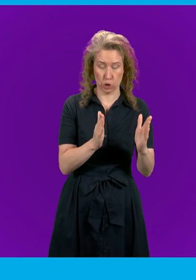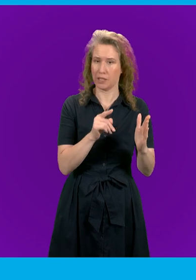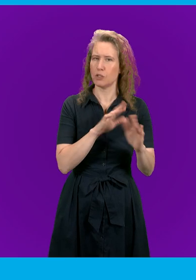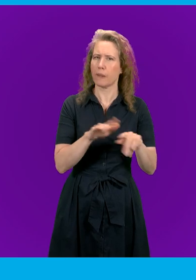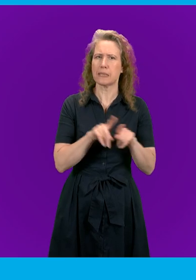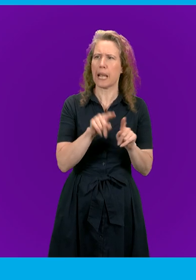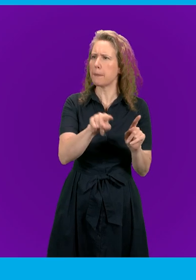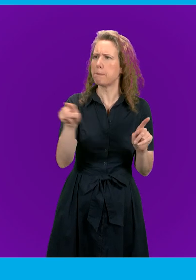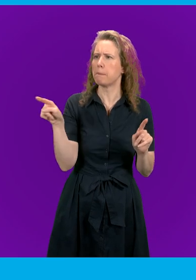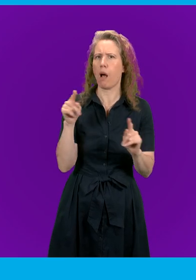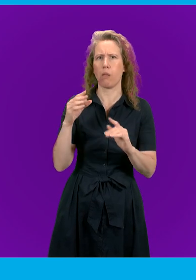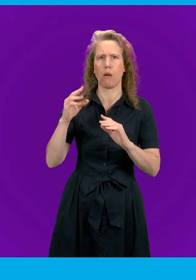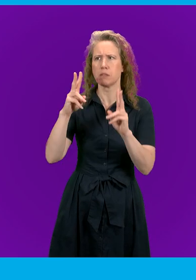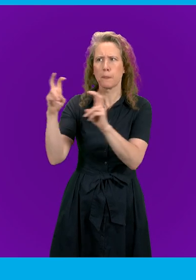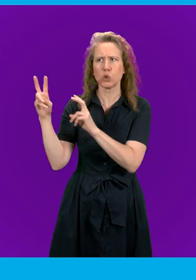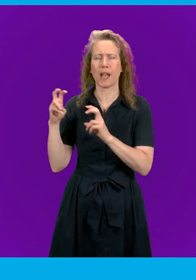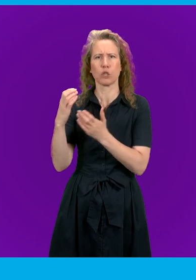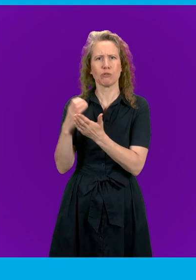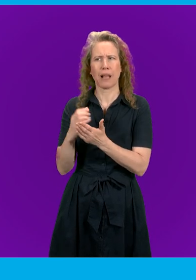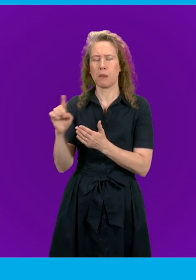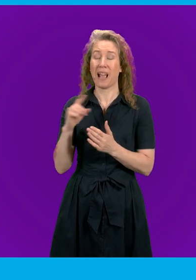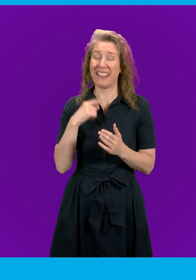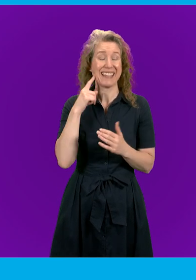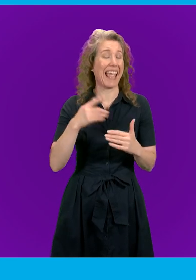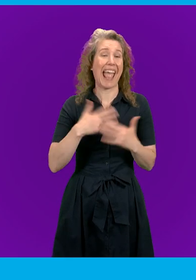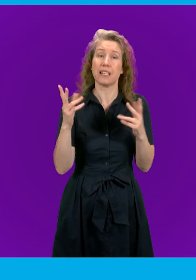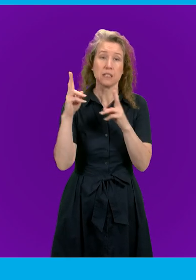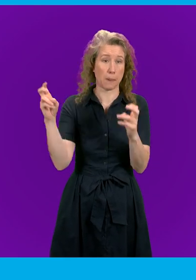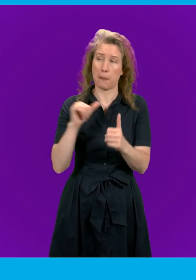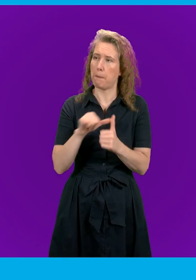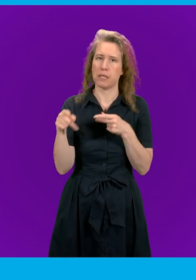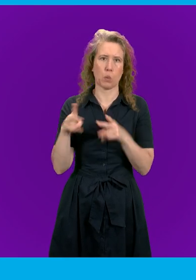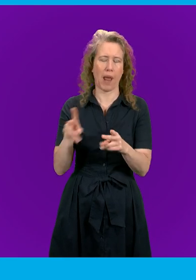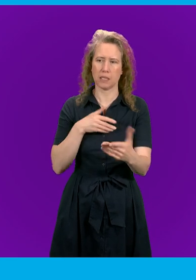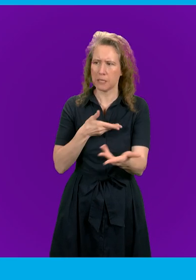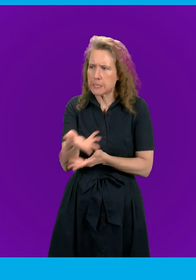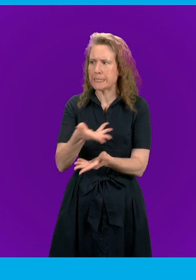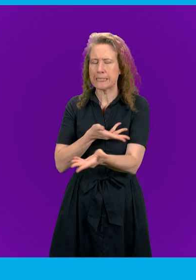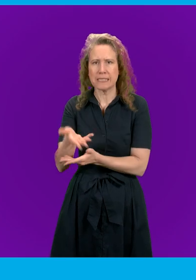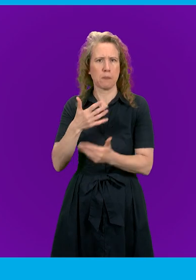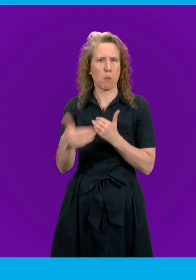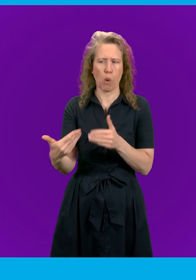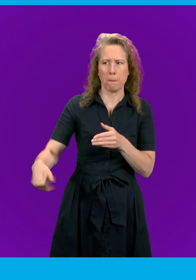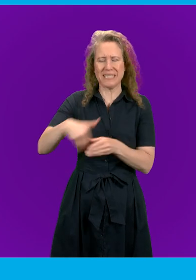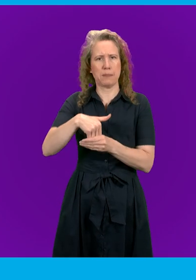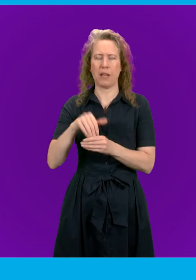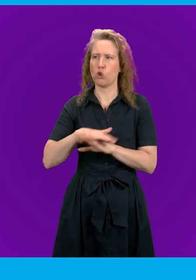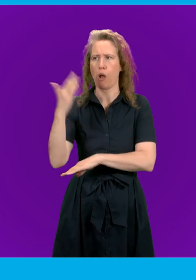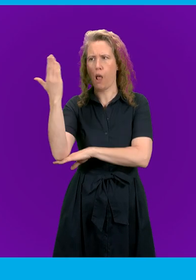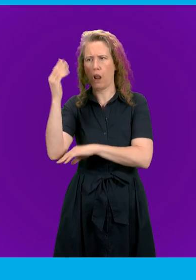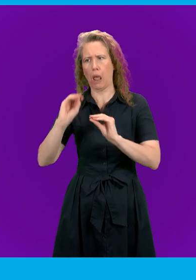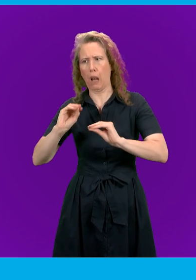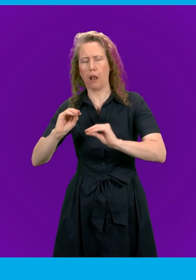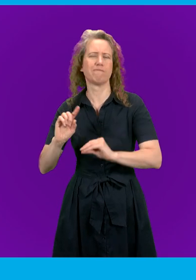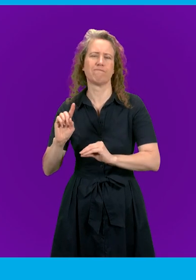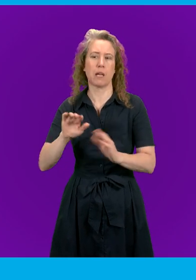other parts of the curriculum. I personally think the best way to teach any subject is to make it participatory and get people involved in learning. But